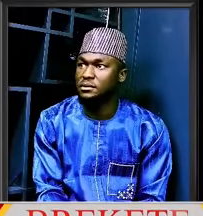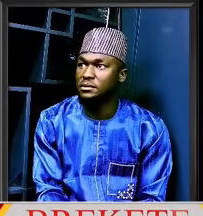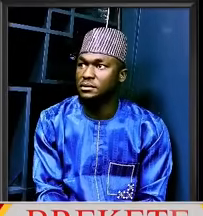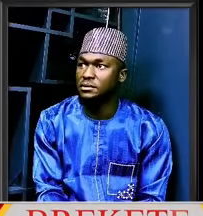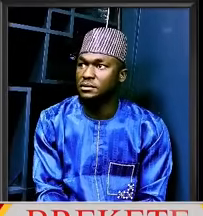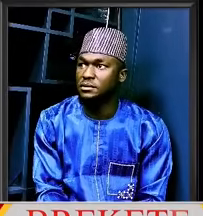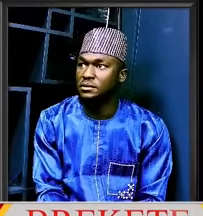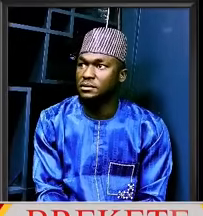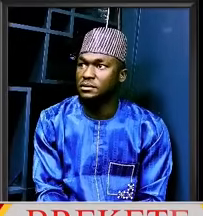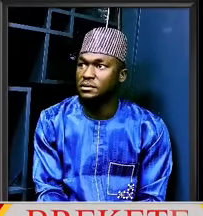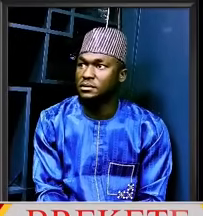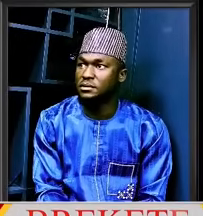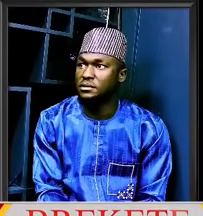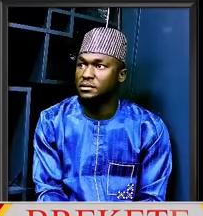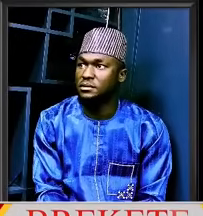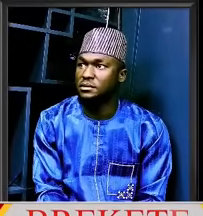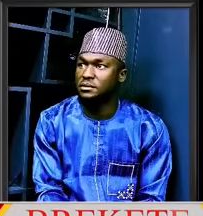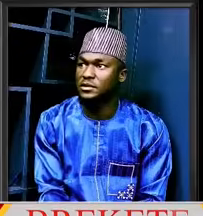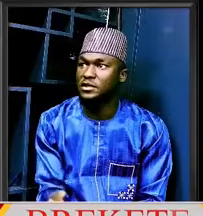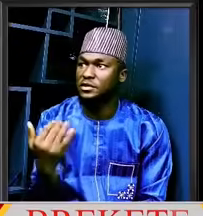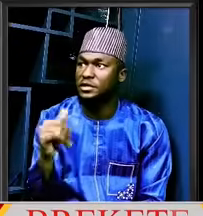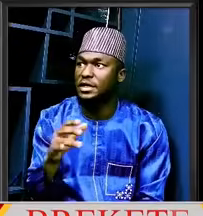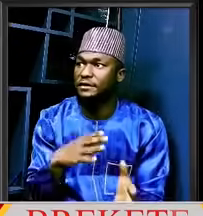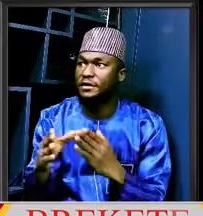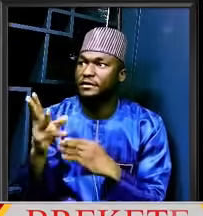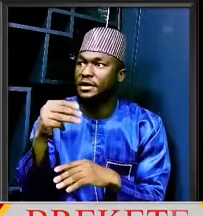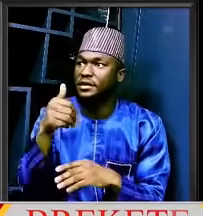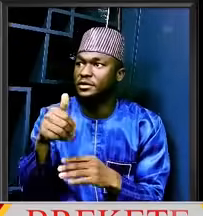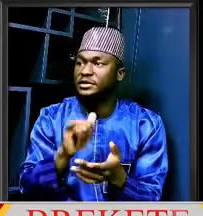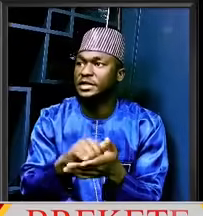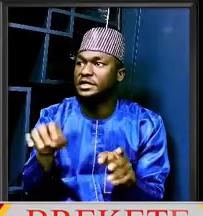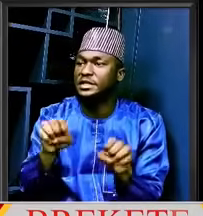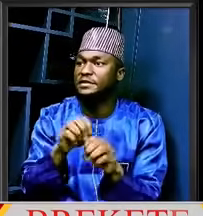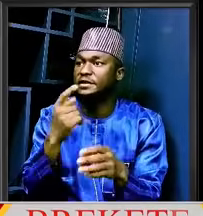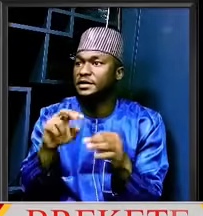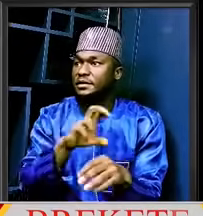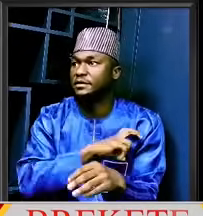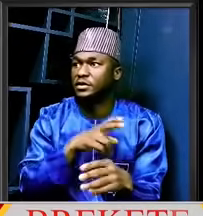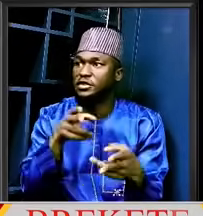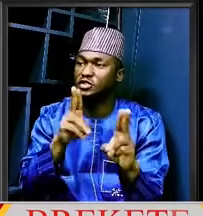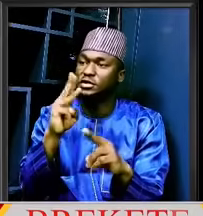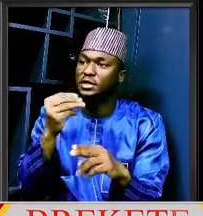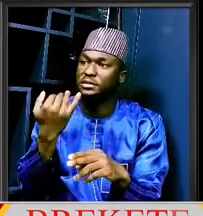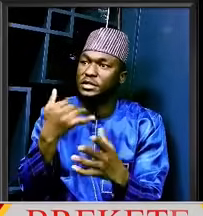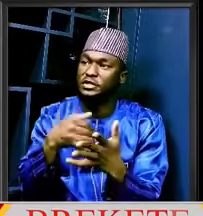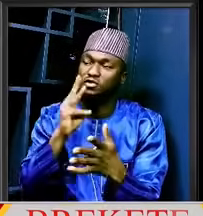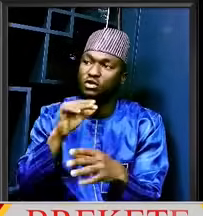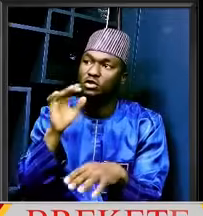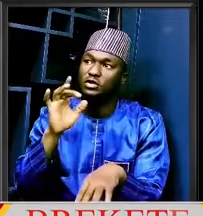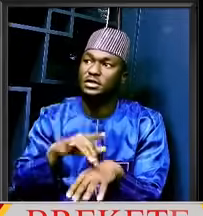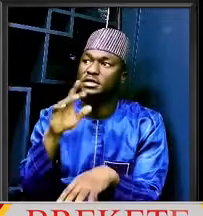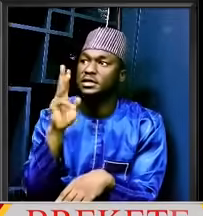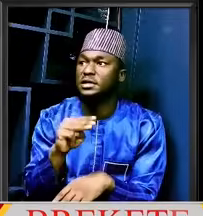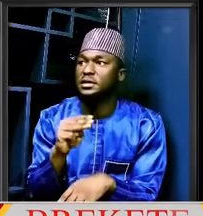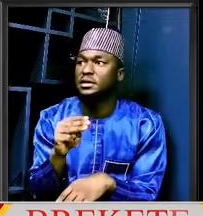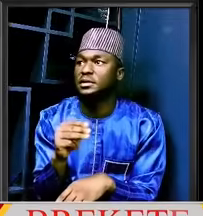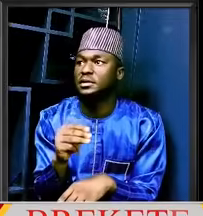So they prepared themselves that even if police shoot, it will not enter. Why